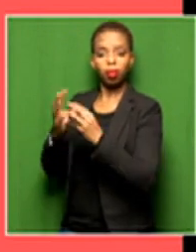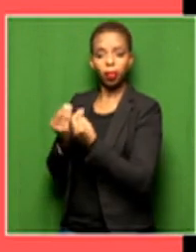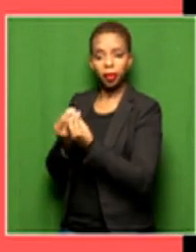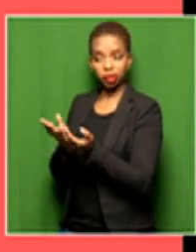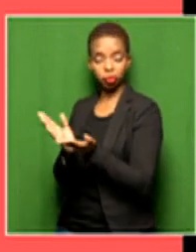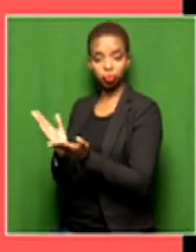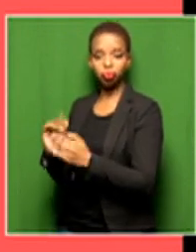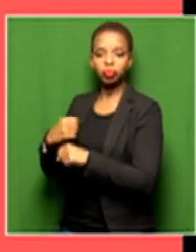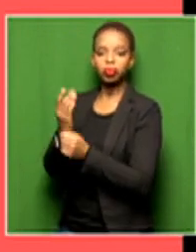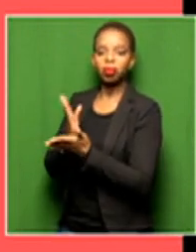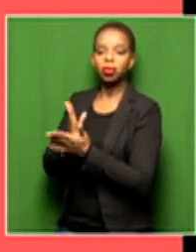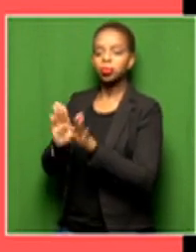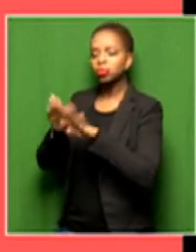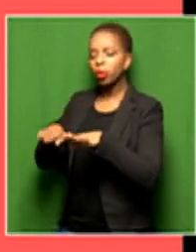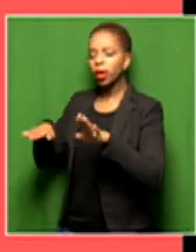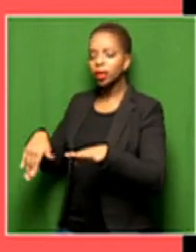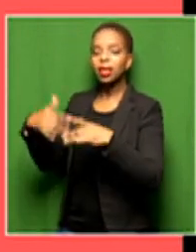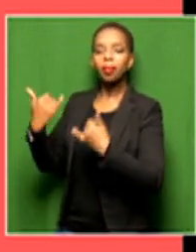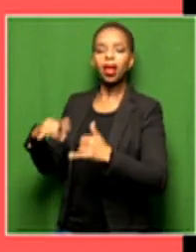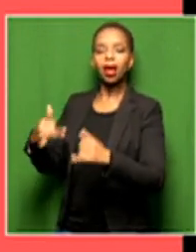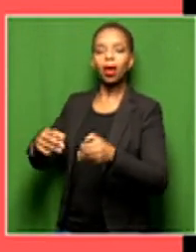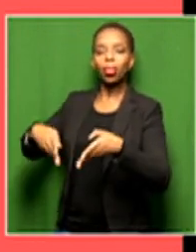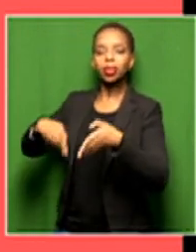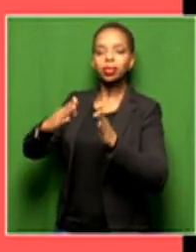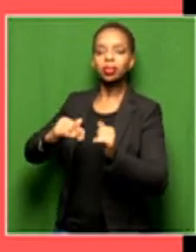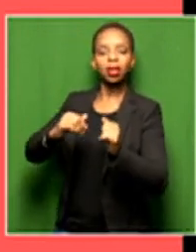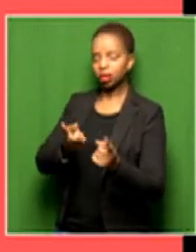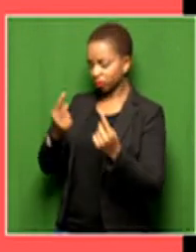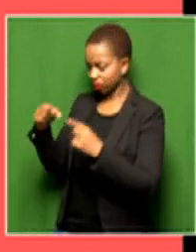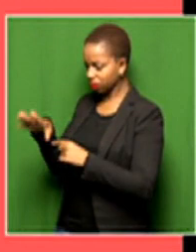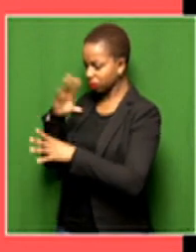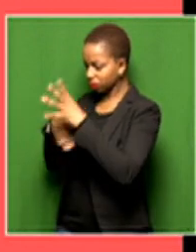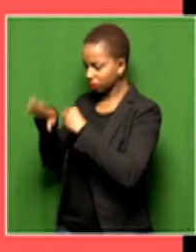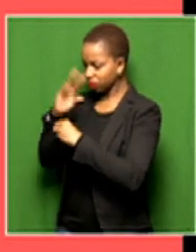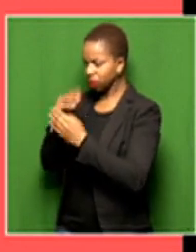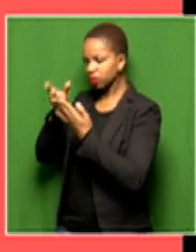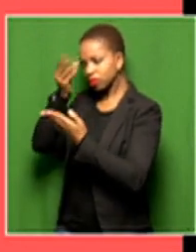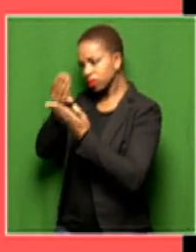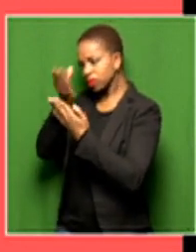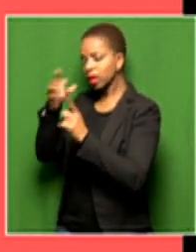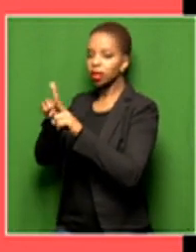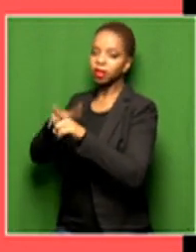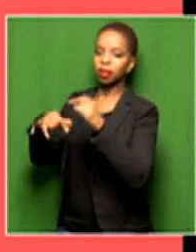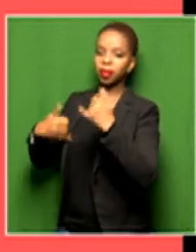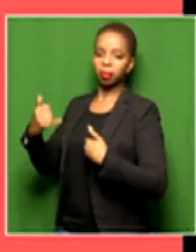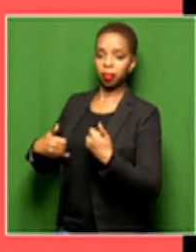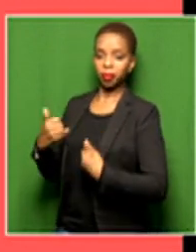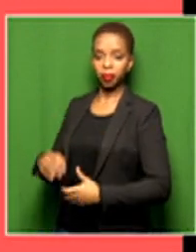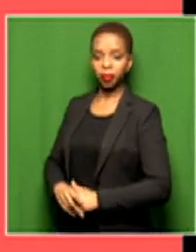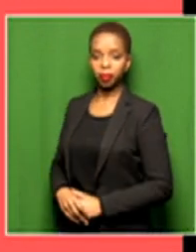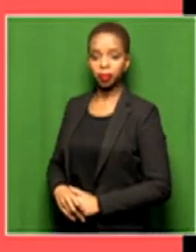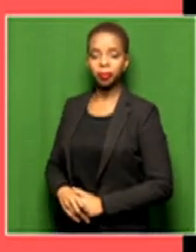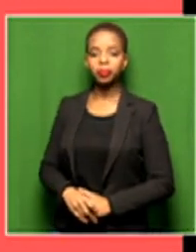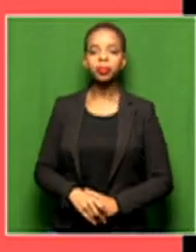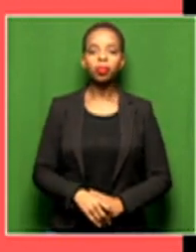ensure that kids are off the streets, that kids are educated and as well as entertained? We definitely do. I mean, something